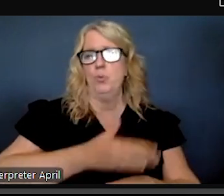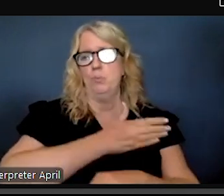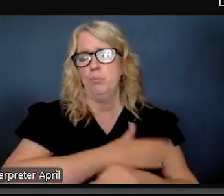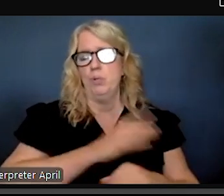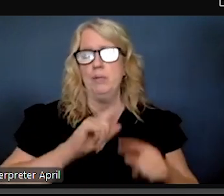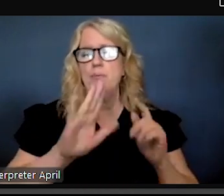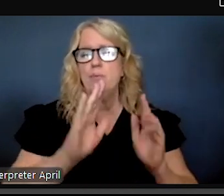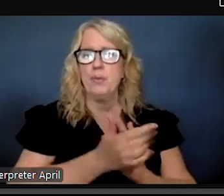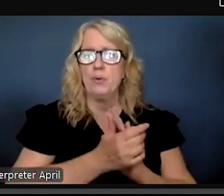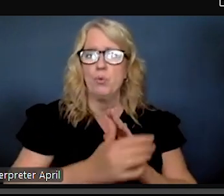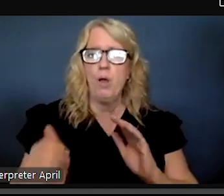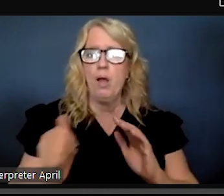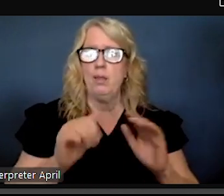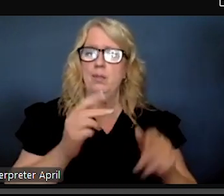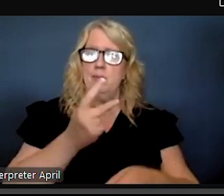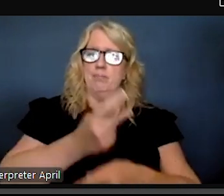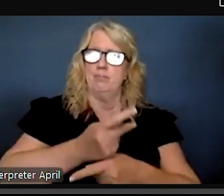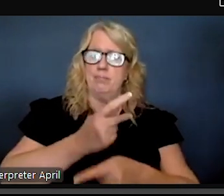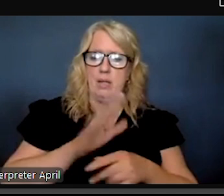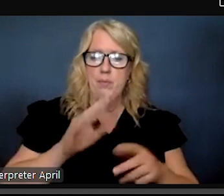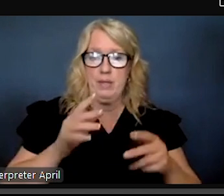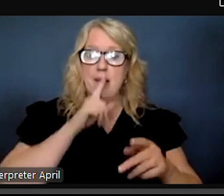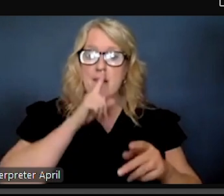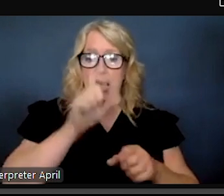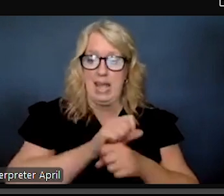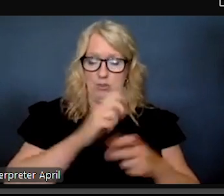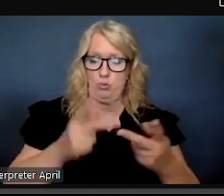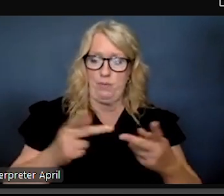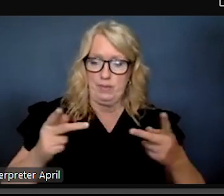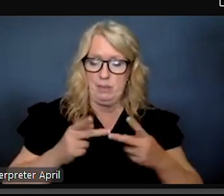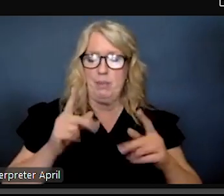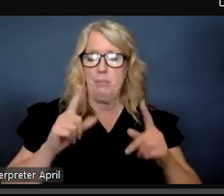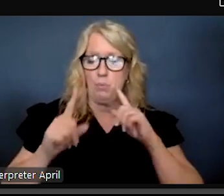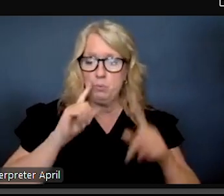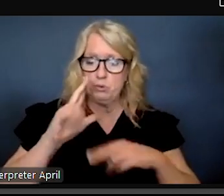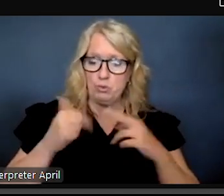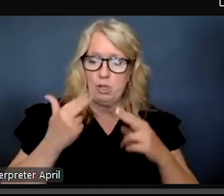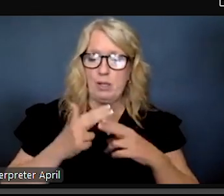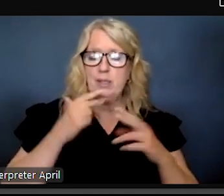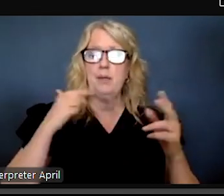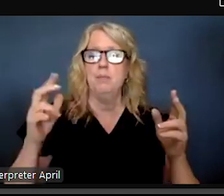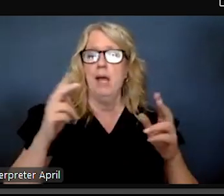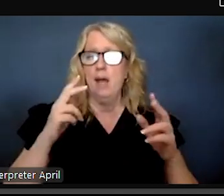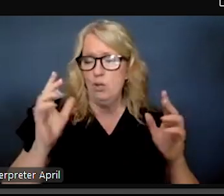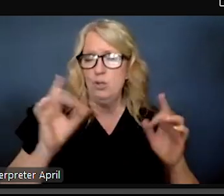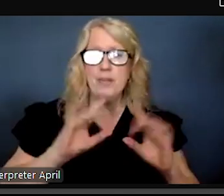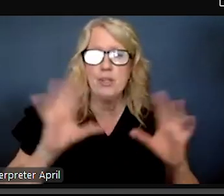and condition of the facilities themselves, where we're talking about crisis facilities.